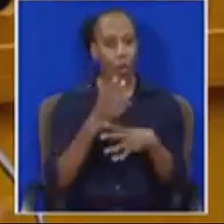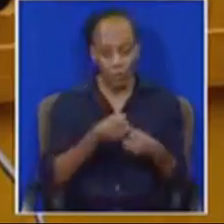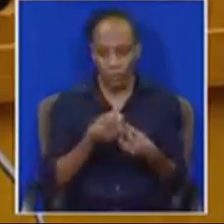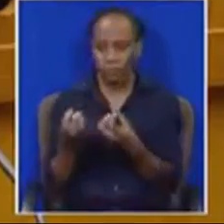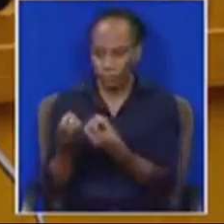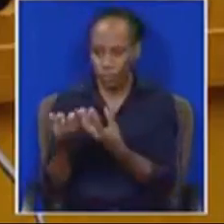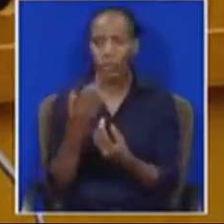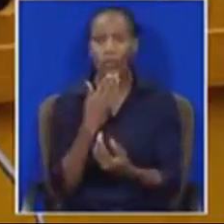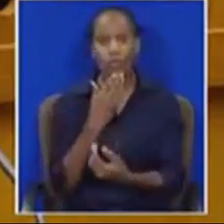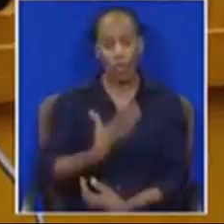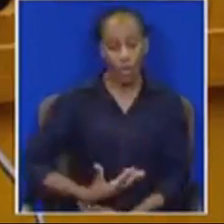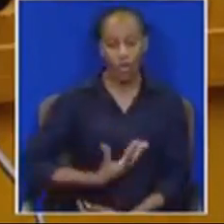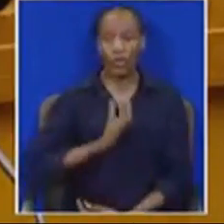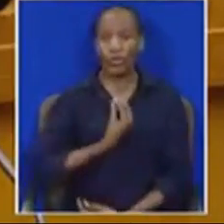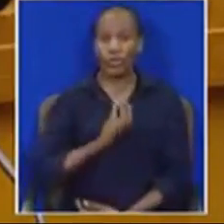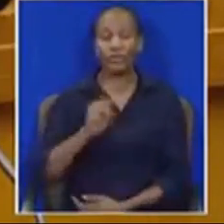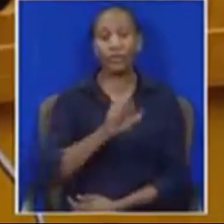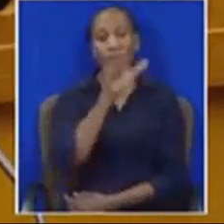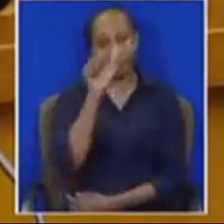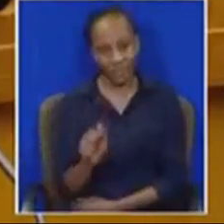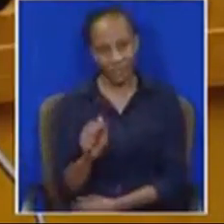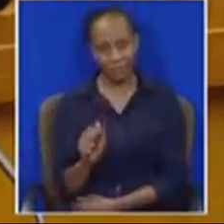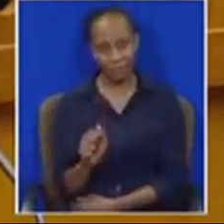for the young people in our country.